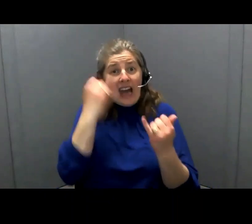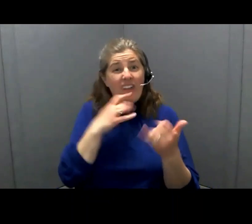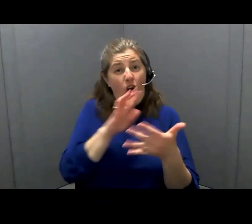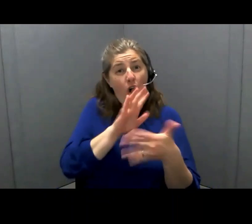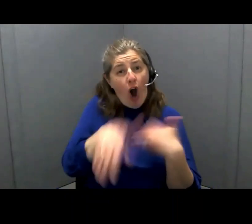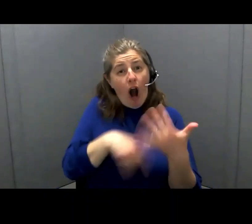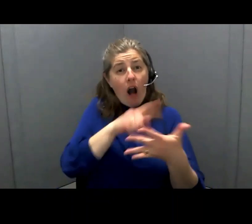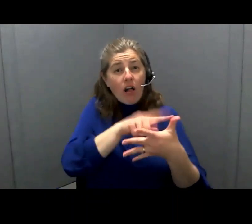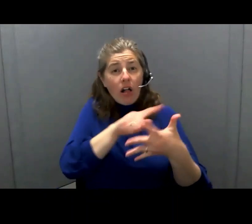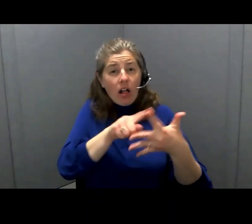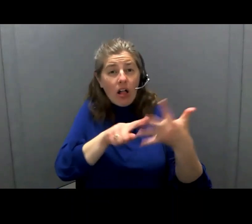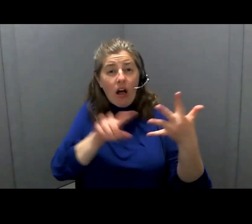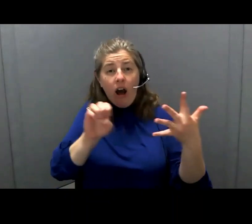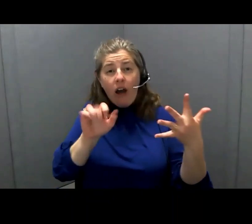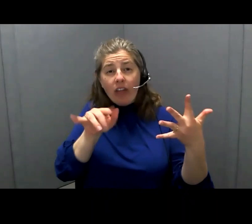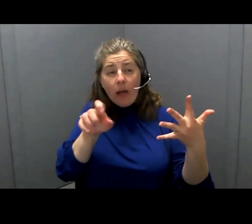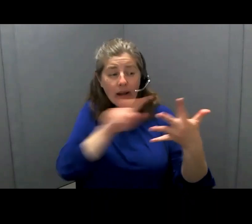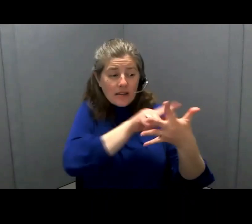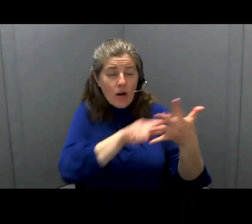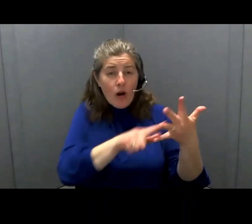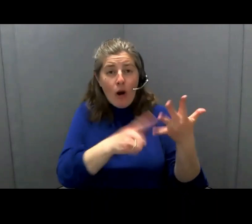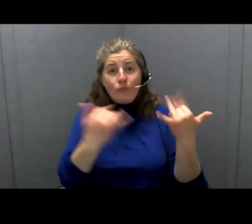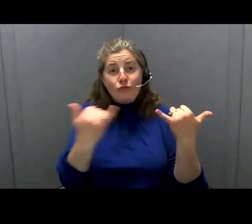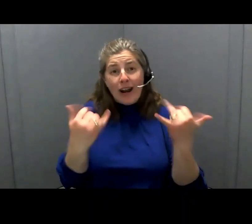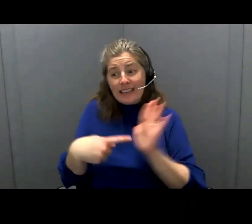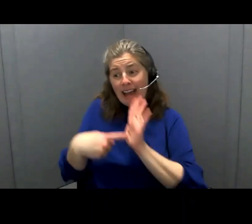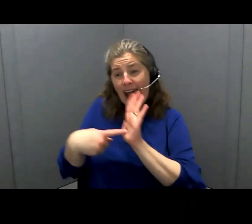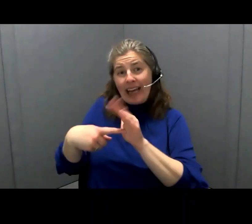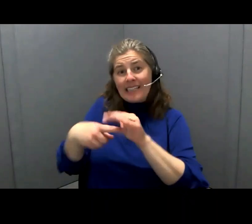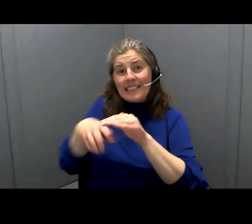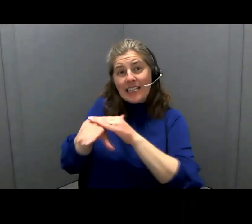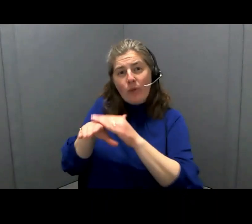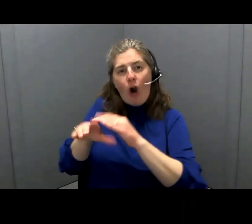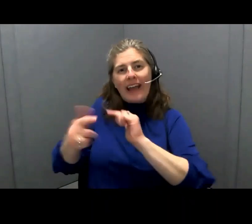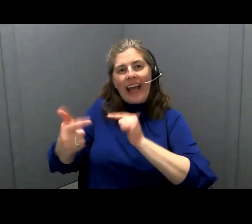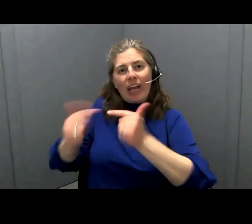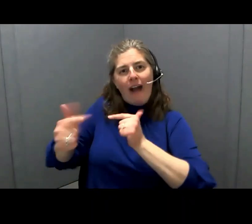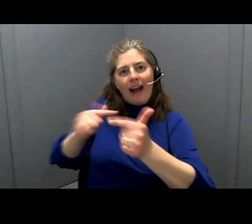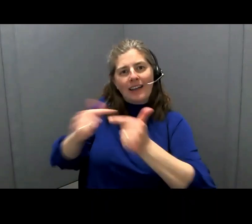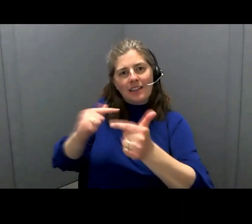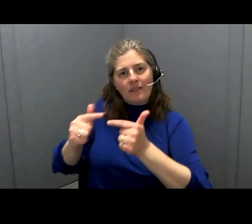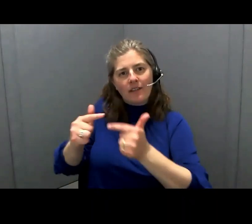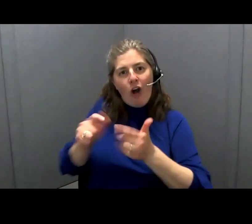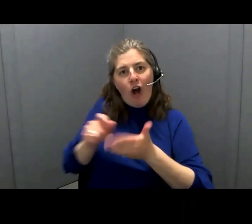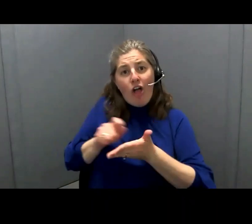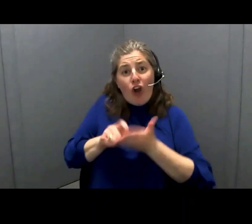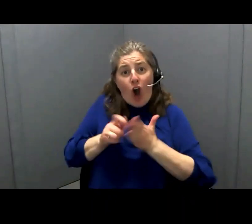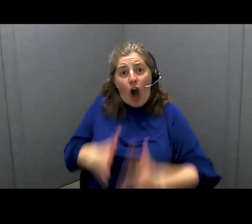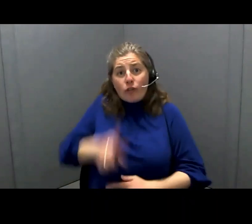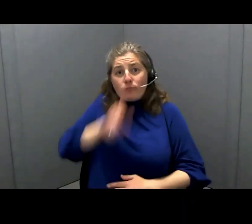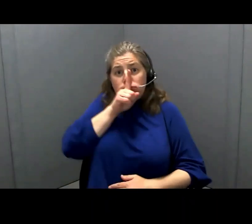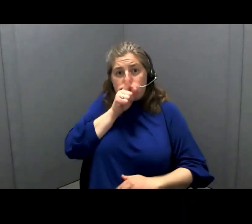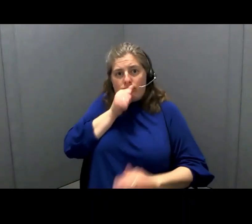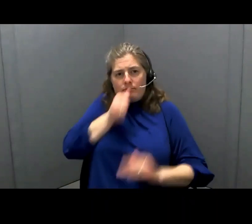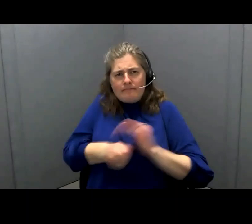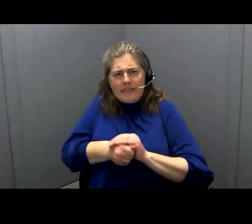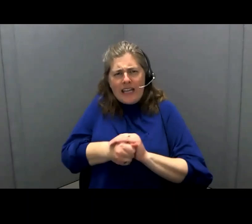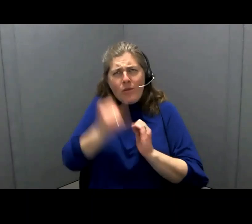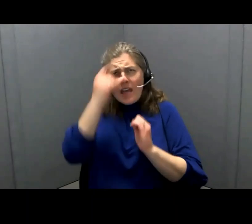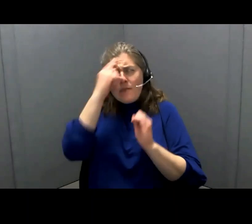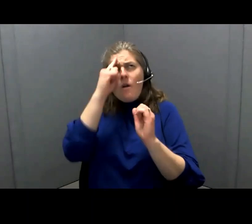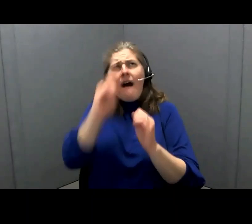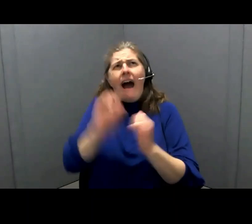and accessible on an interactive poster presentation where the author isn't present. So if you think about it like